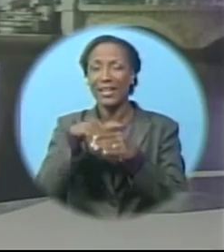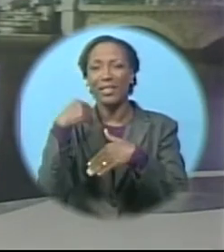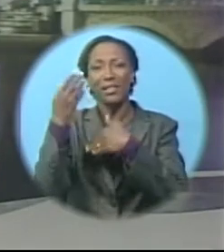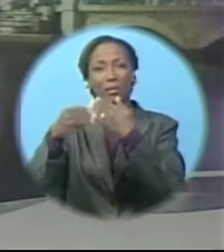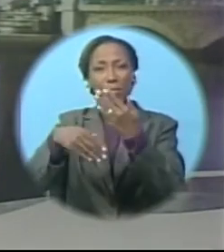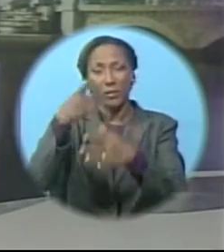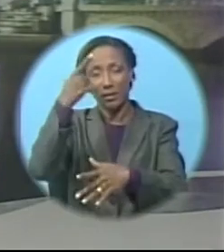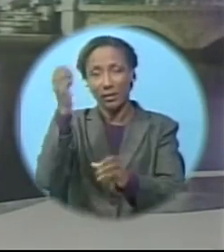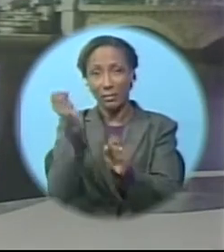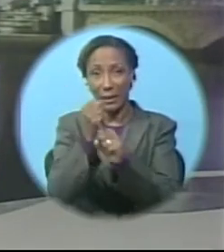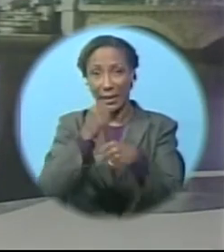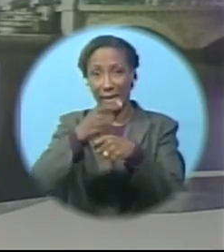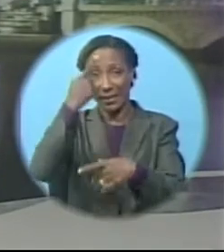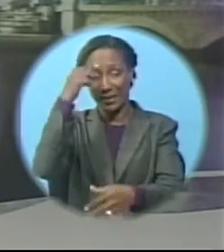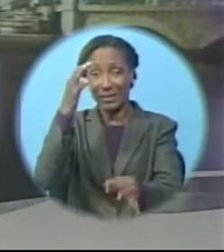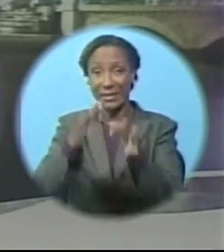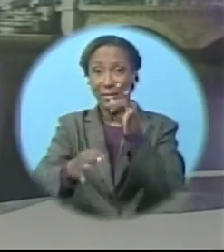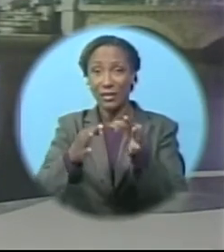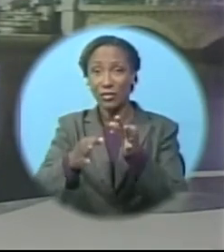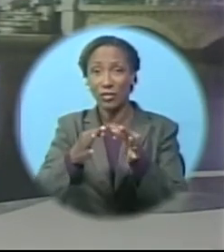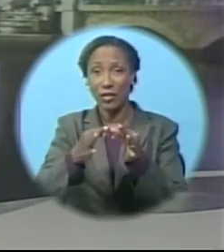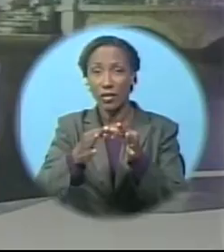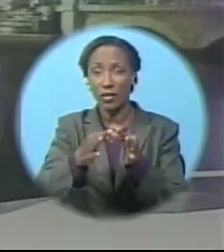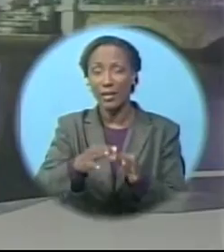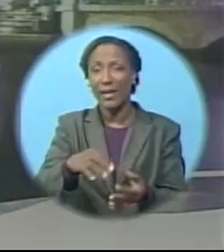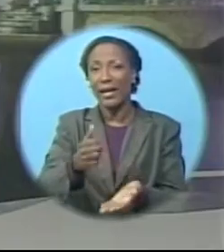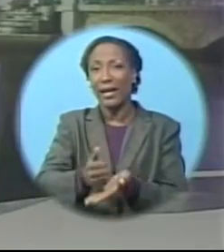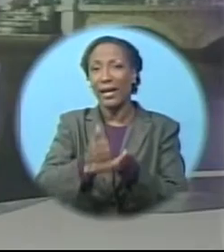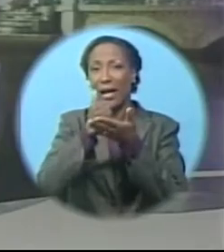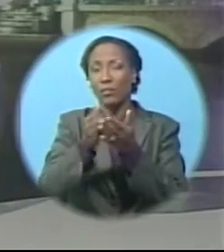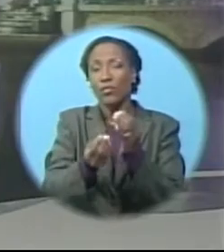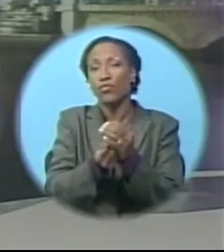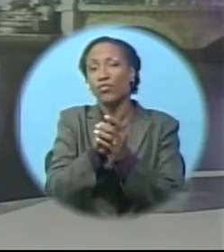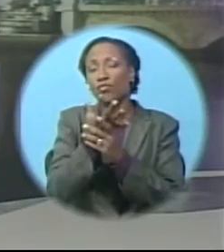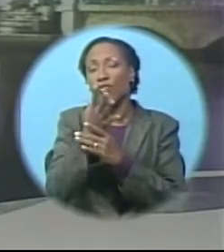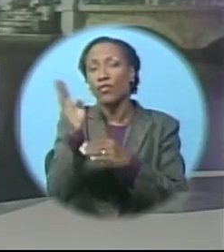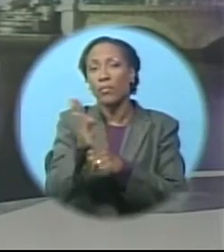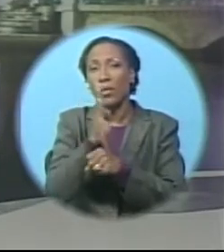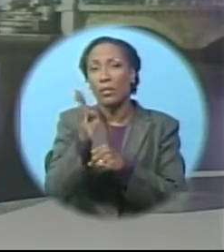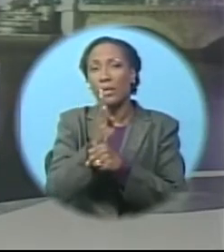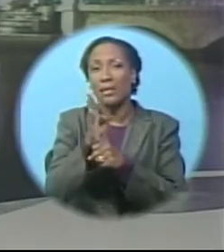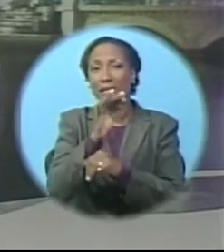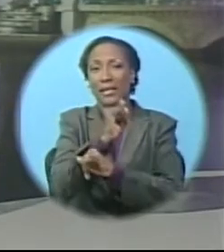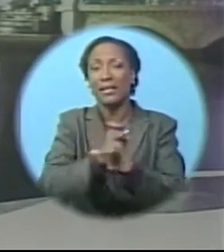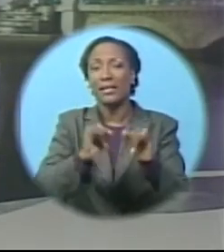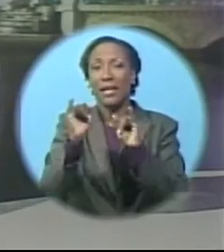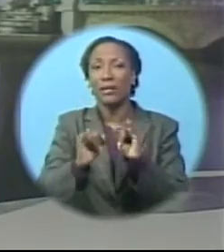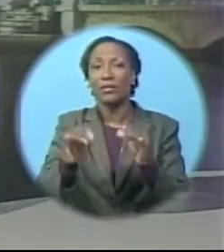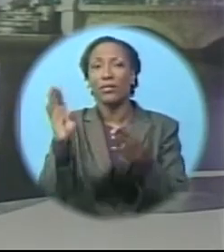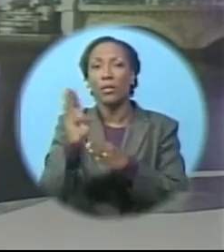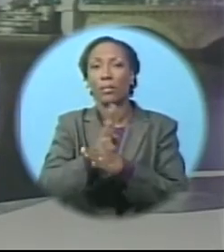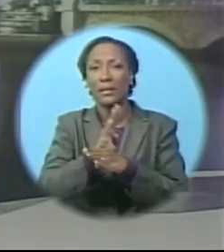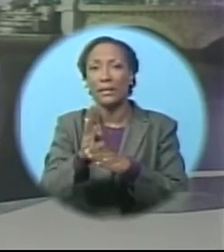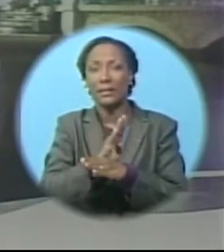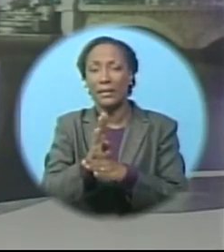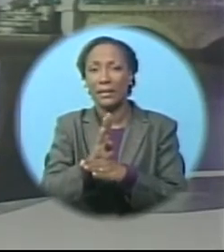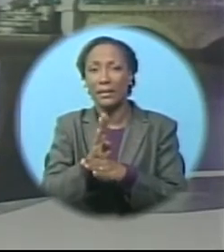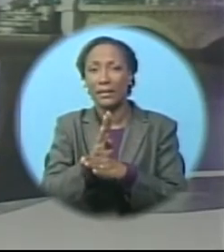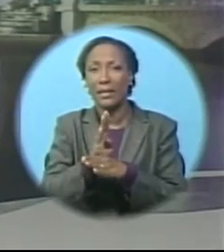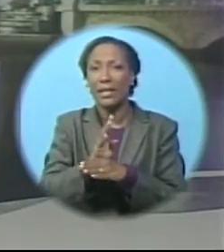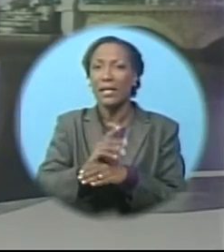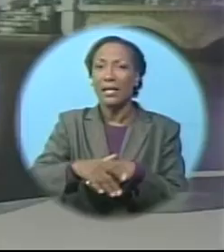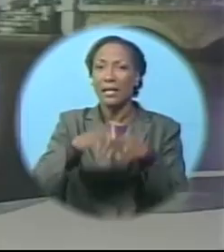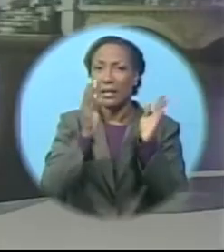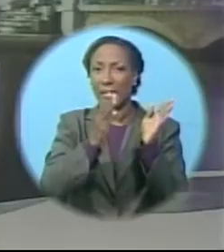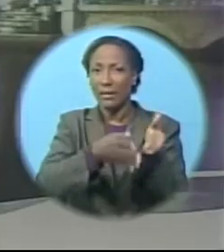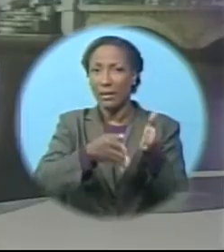vital importance to the growth of Barbados's international business and financial services sector. De-risking strategies, at the center of which